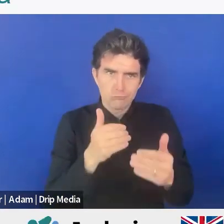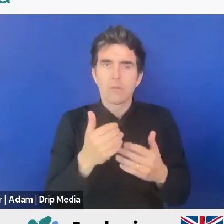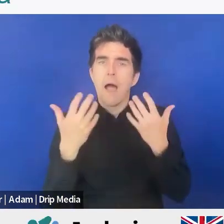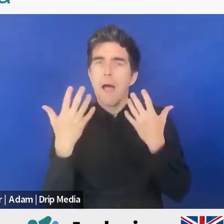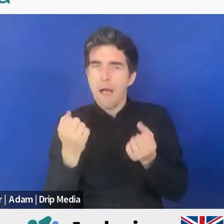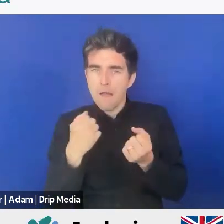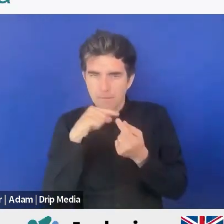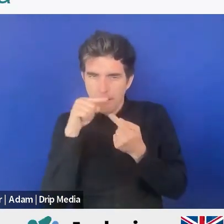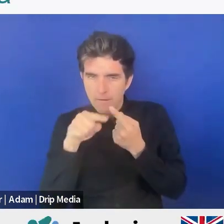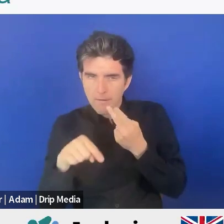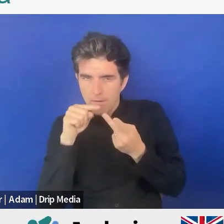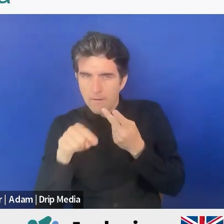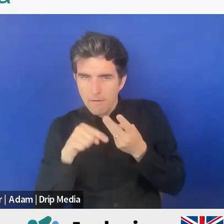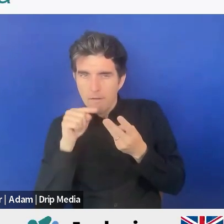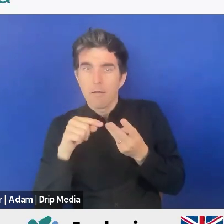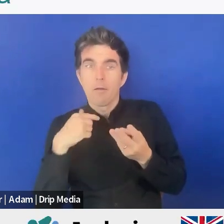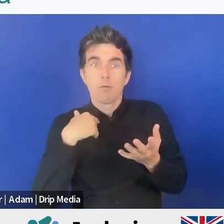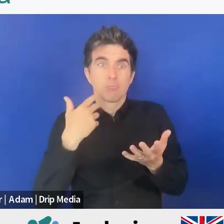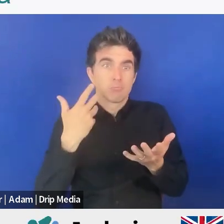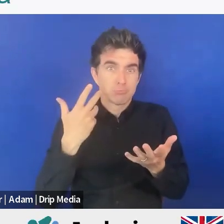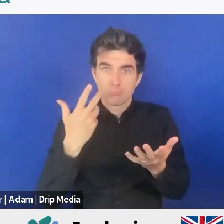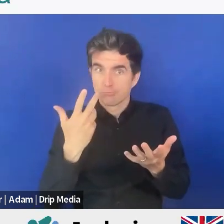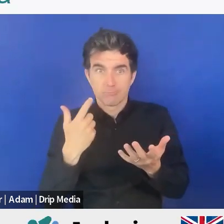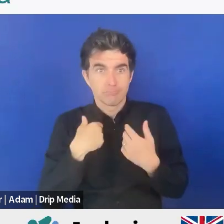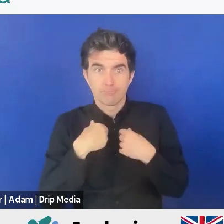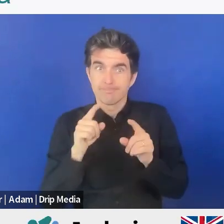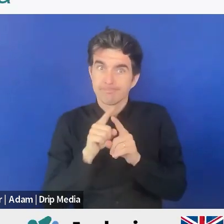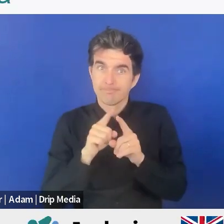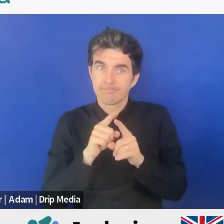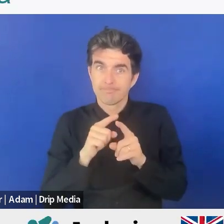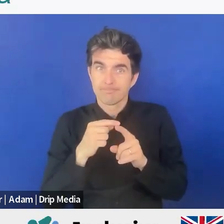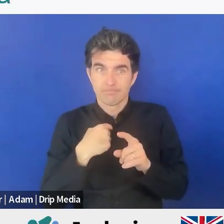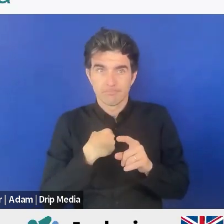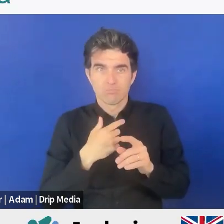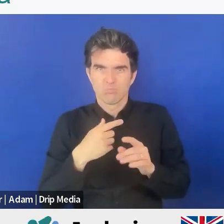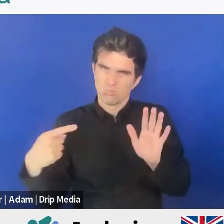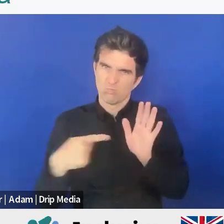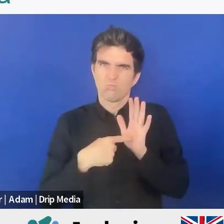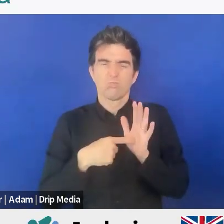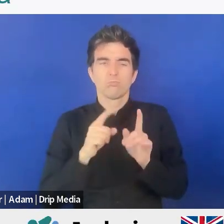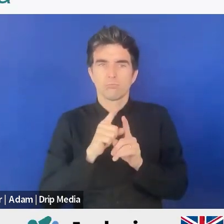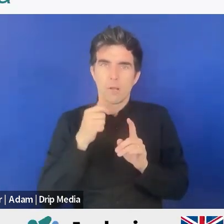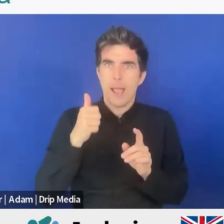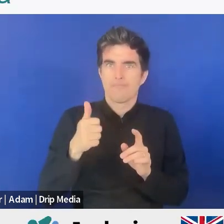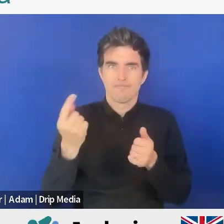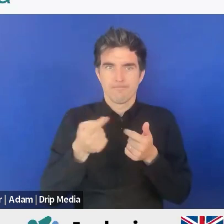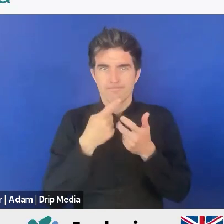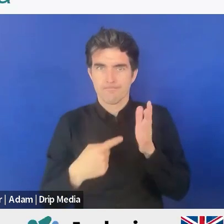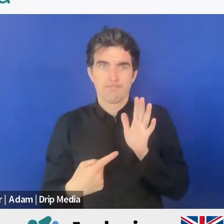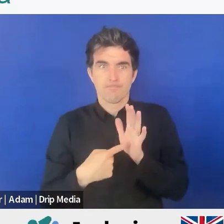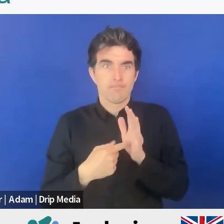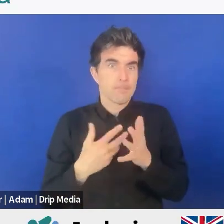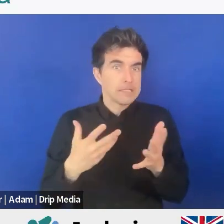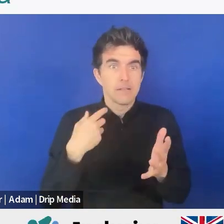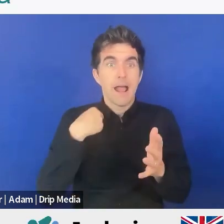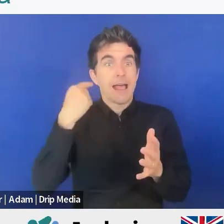to the 3 recommendation areas, but that's I think the general direction that we're going in. Thank you. Thank you. Thank you, Ian.